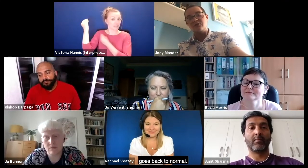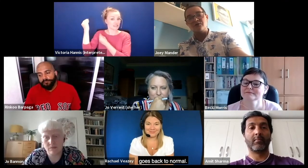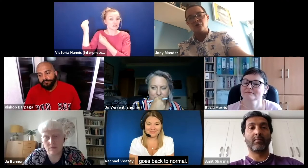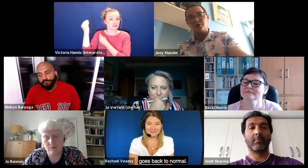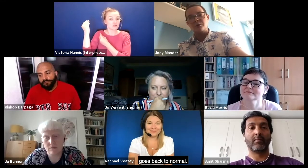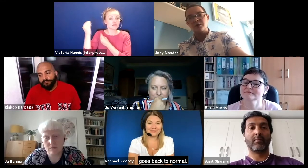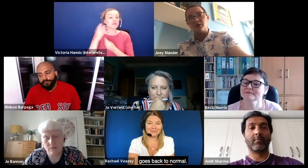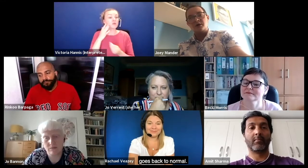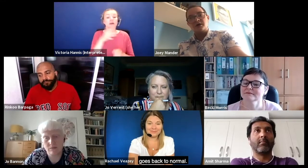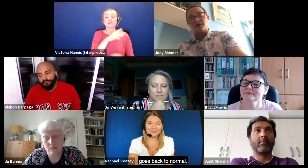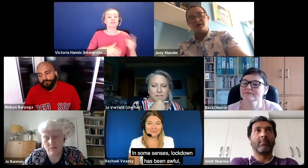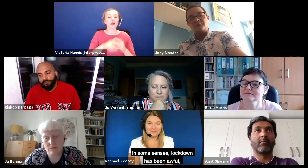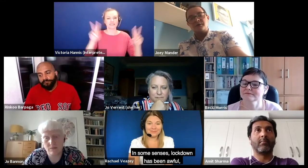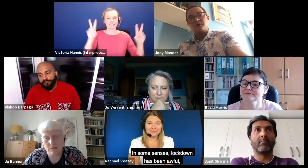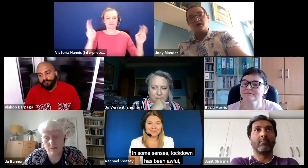to normal.